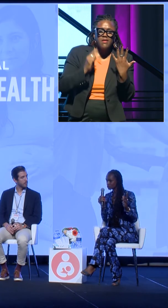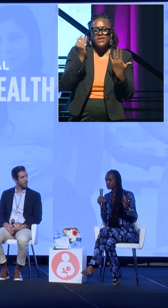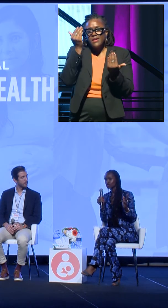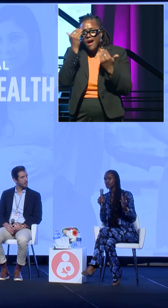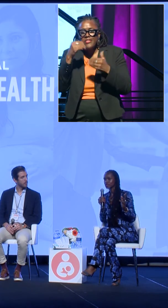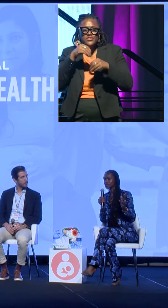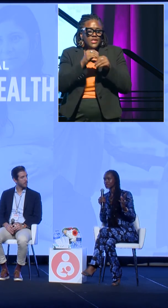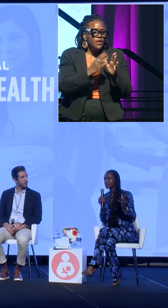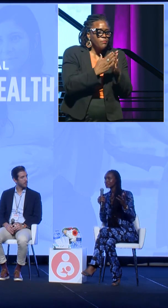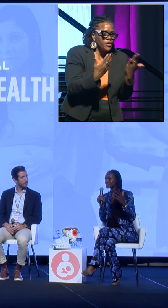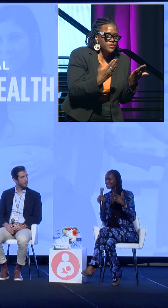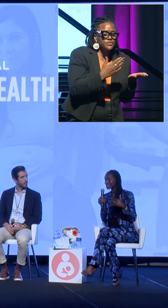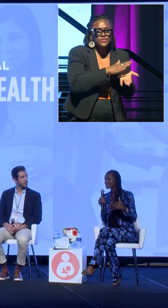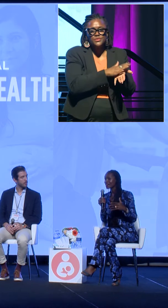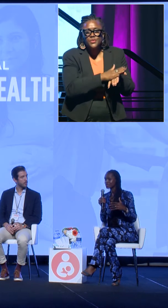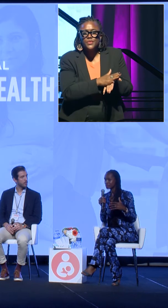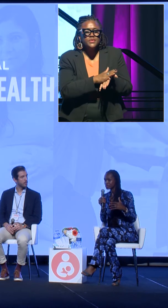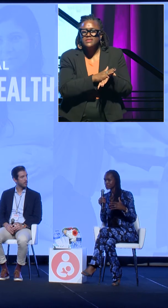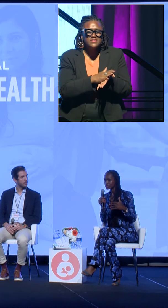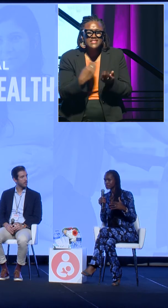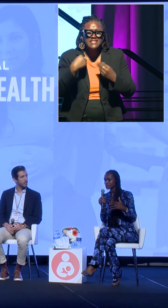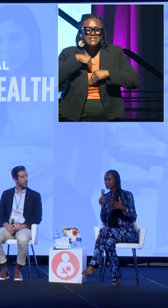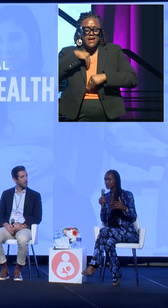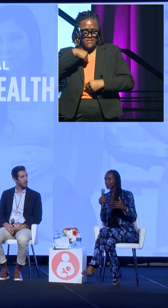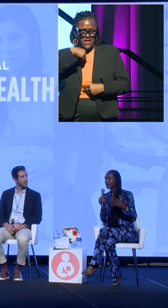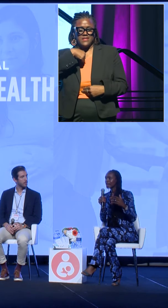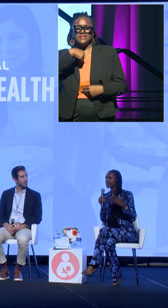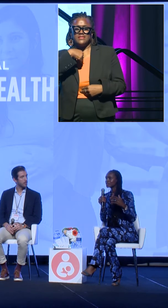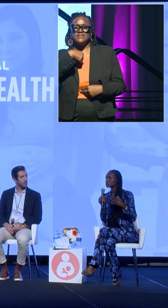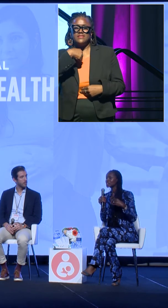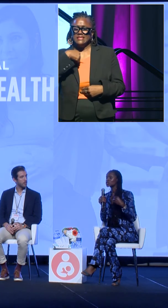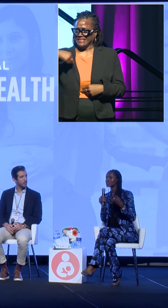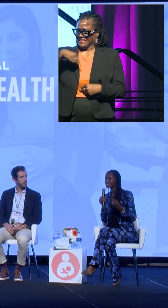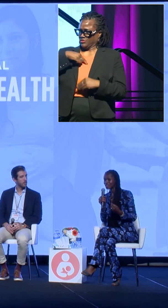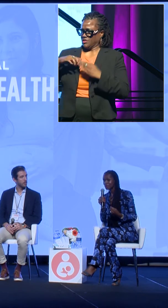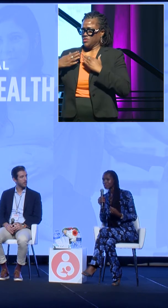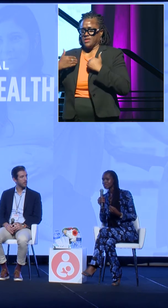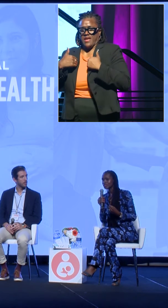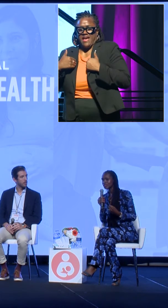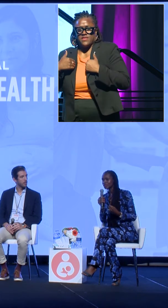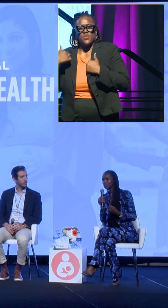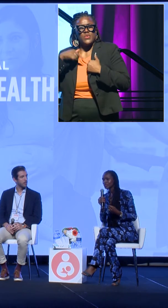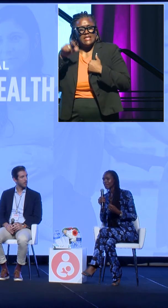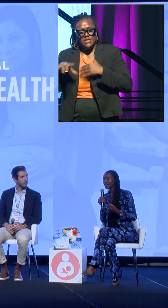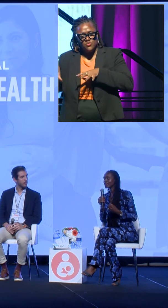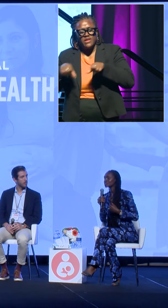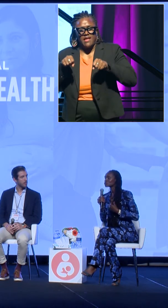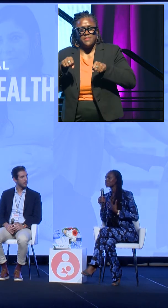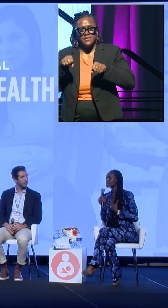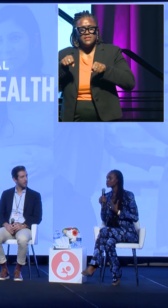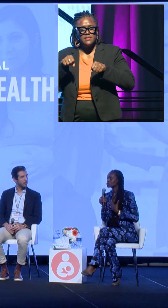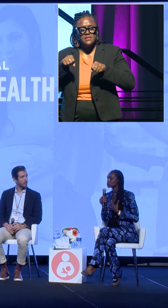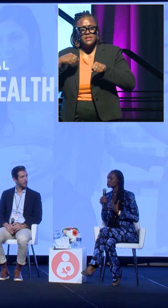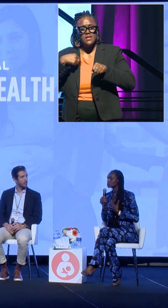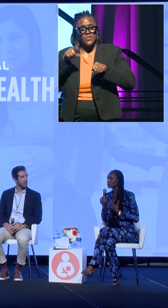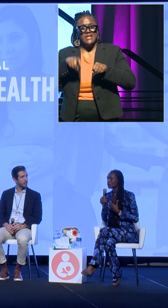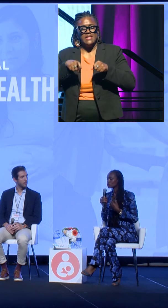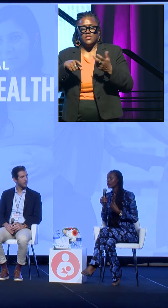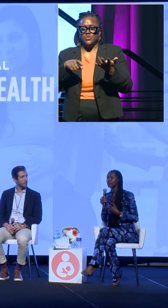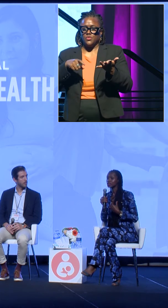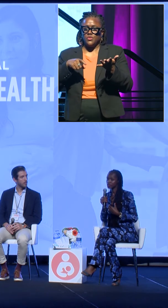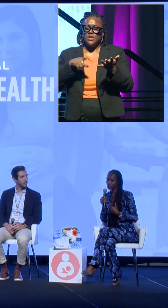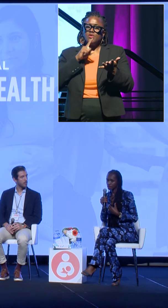of institutions. It's inside of us, and we need to reclaim it, and we need